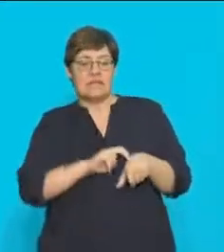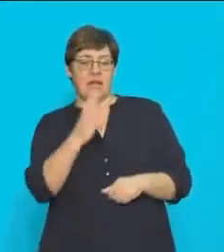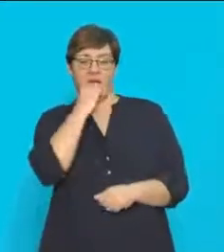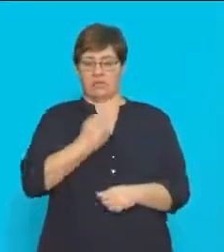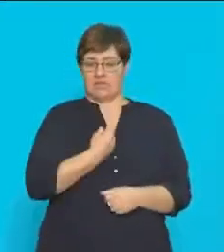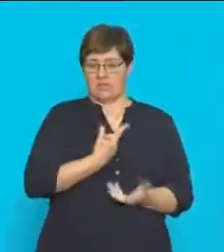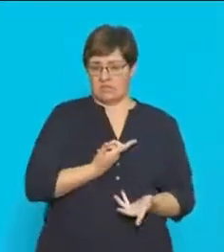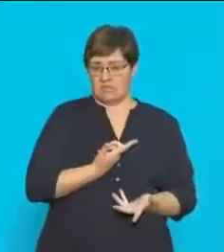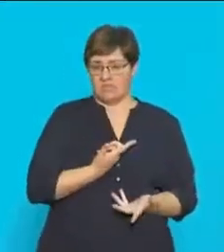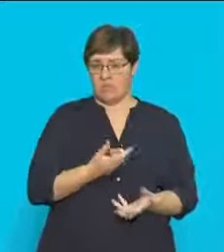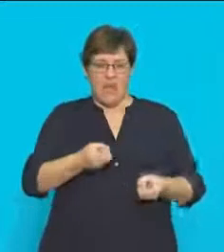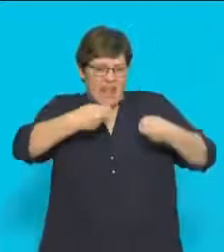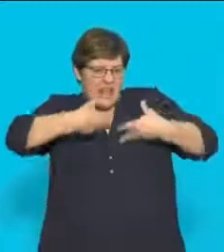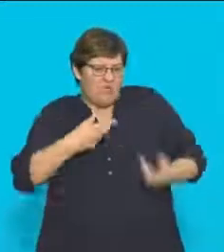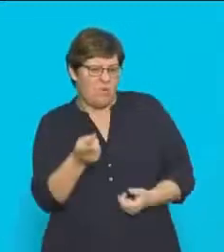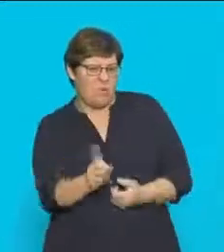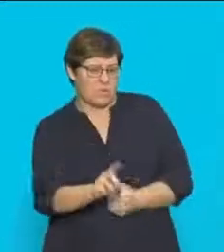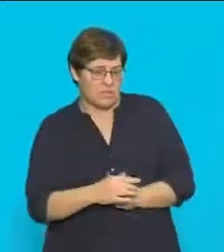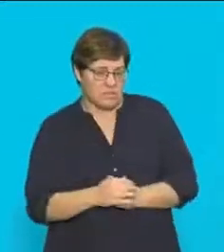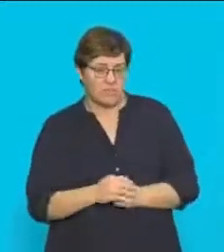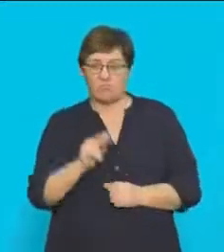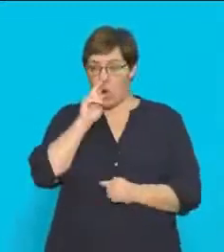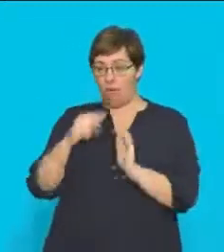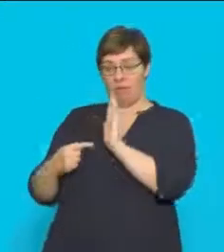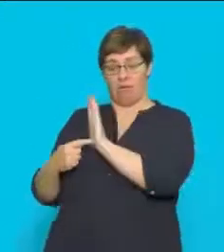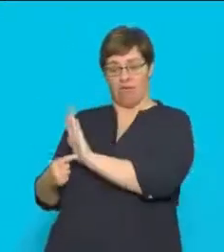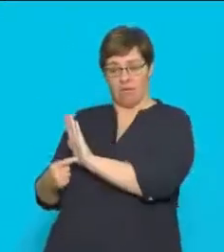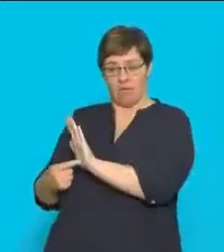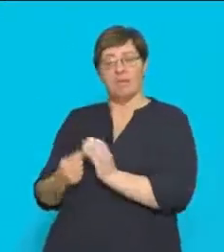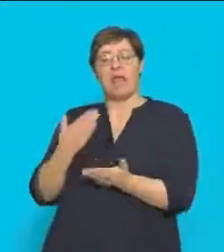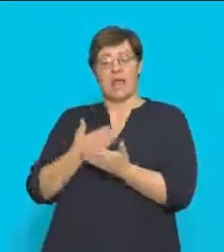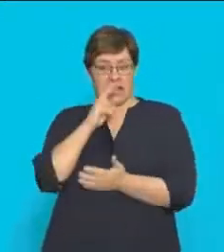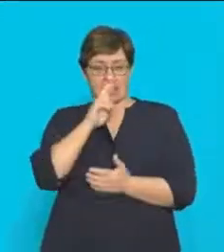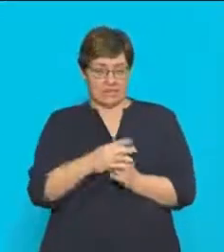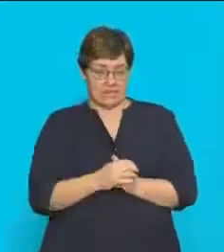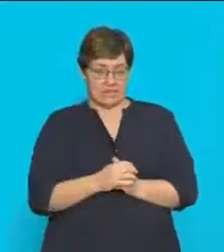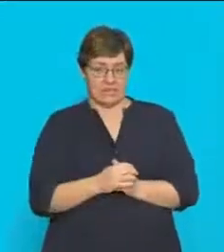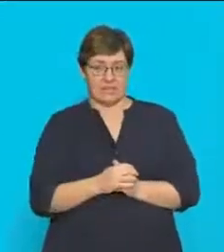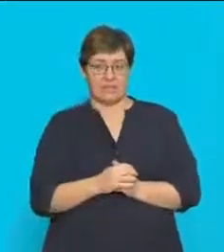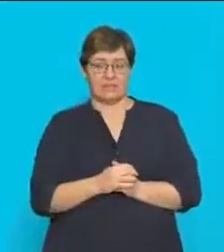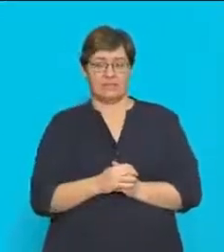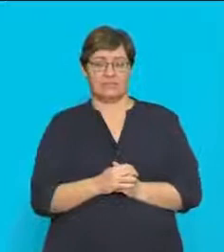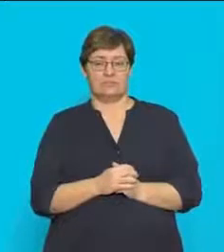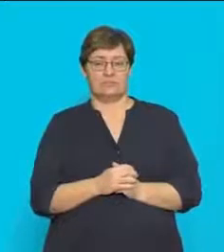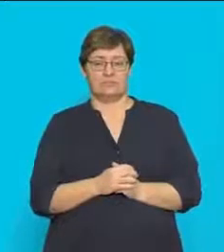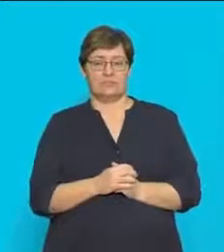ask ourselves, what are we given? Looking at the diagram, we can see we're